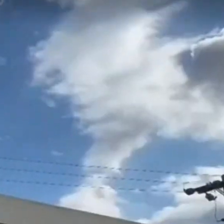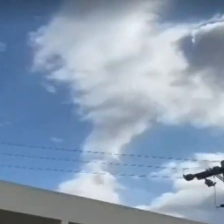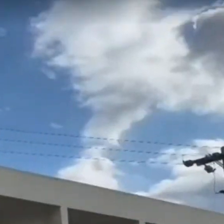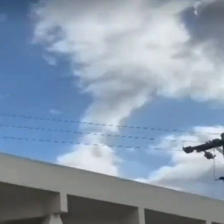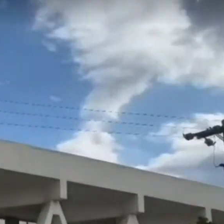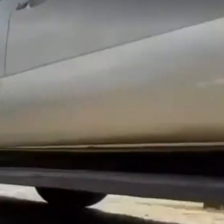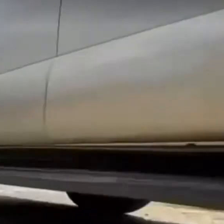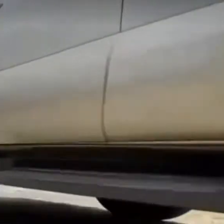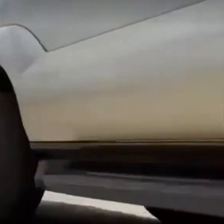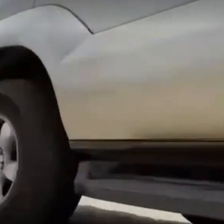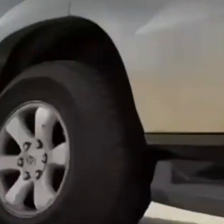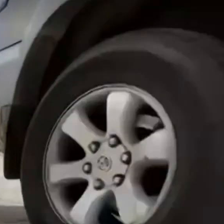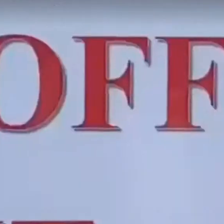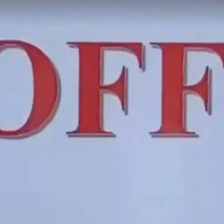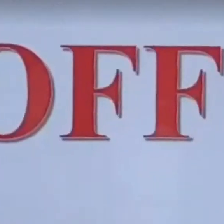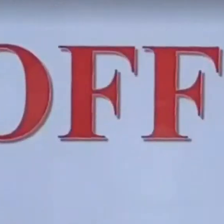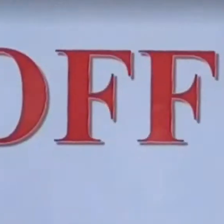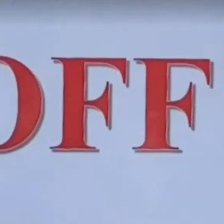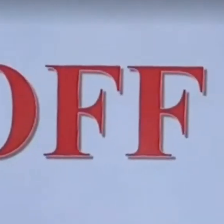639-5433.